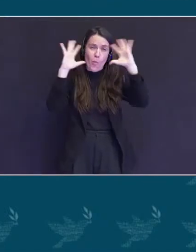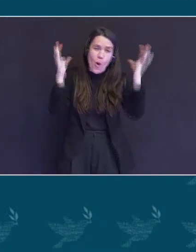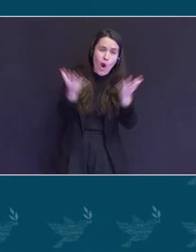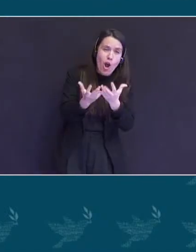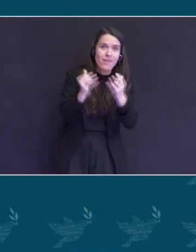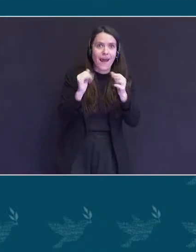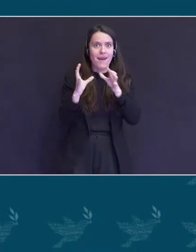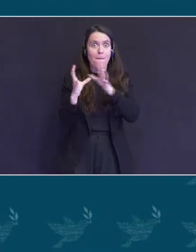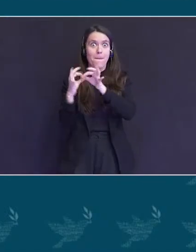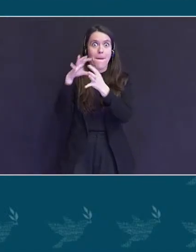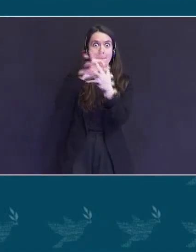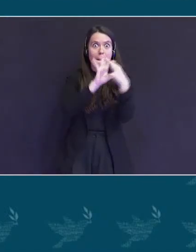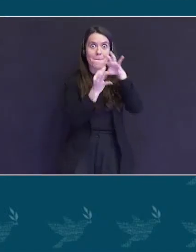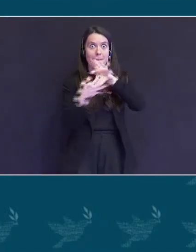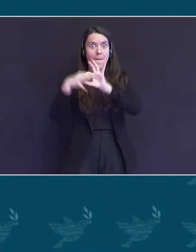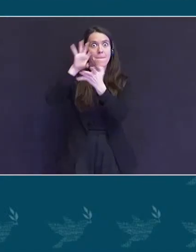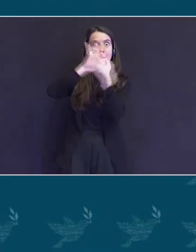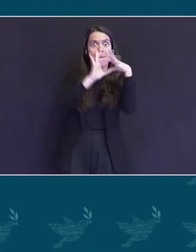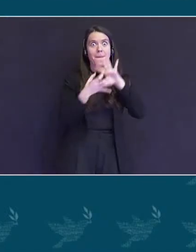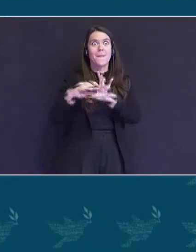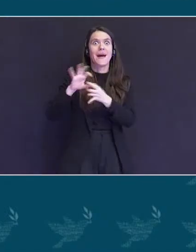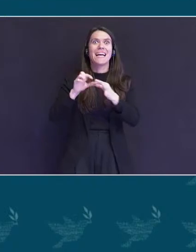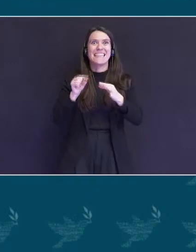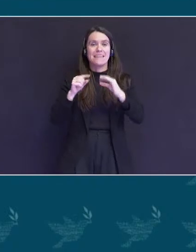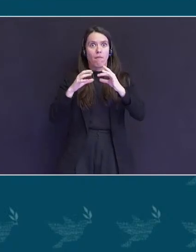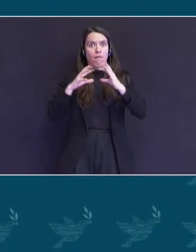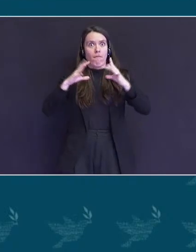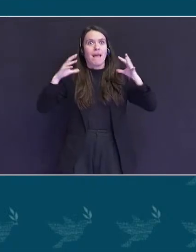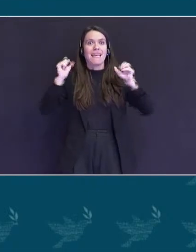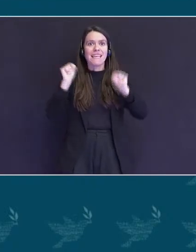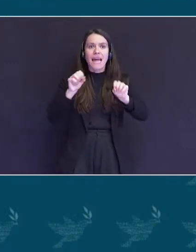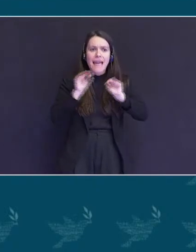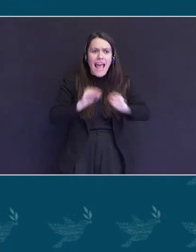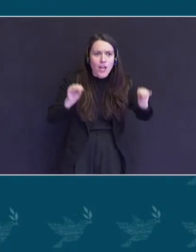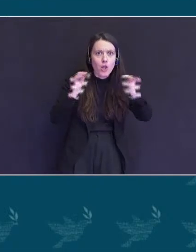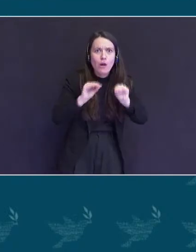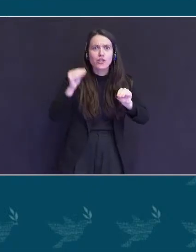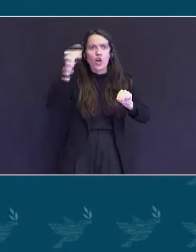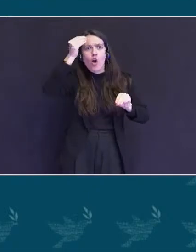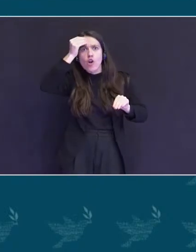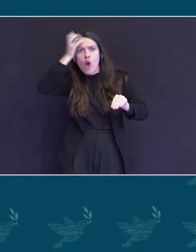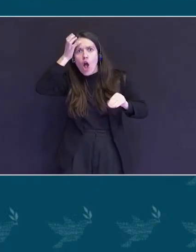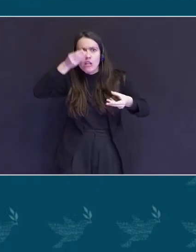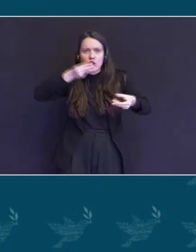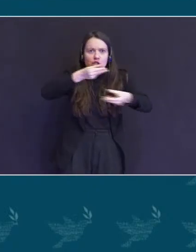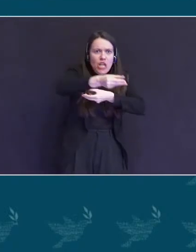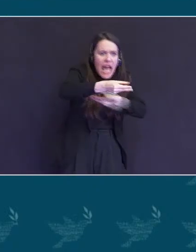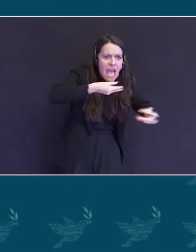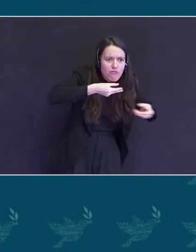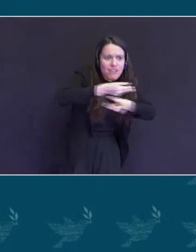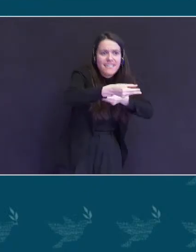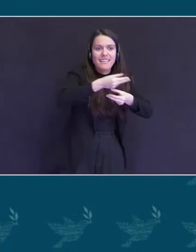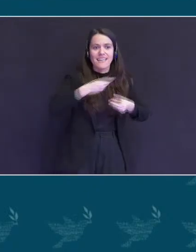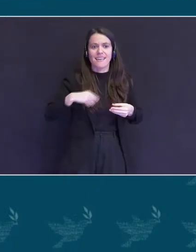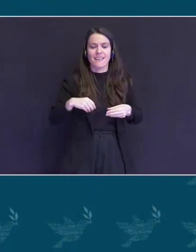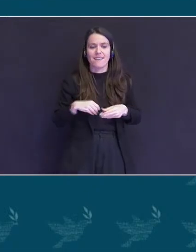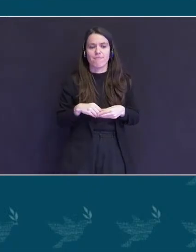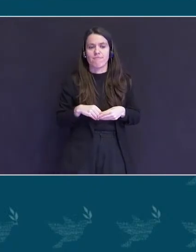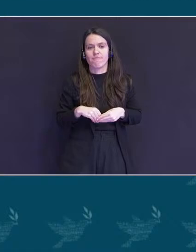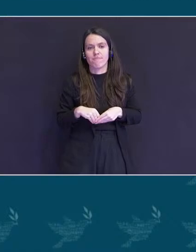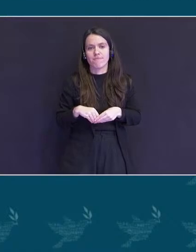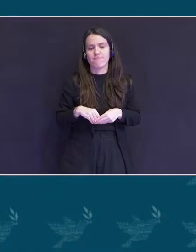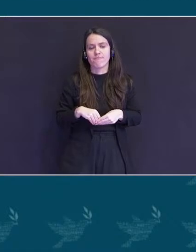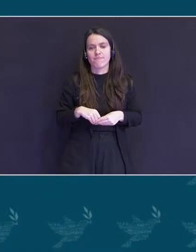once we can connect, there possibility to do education and knowledge sharing, and we can